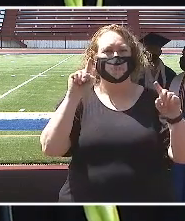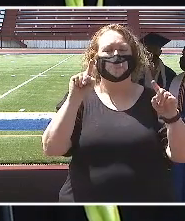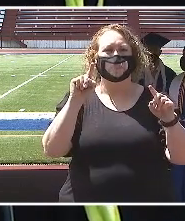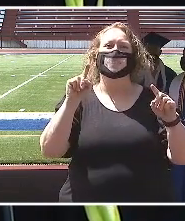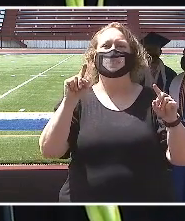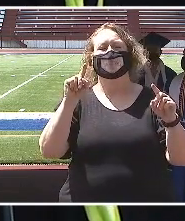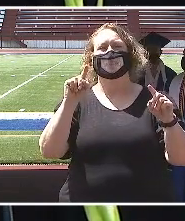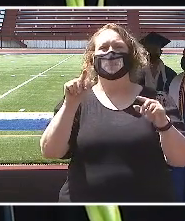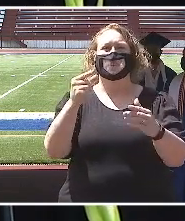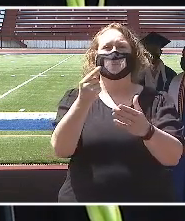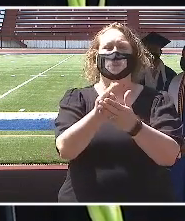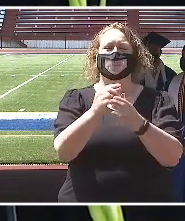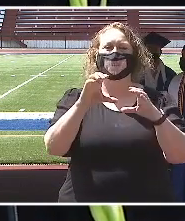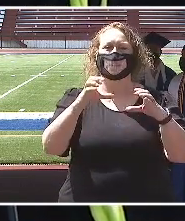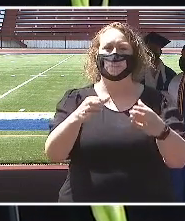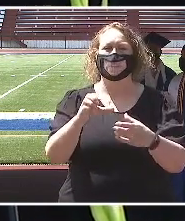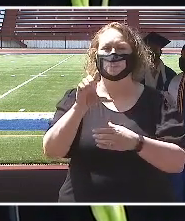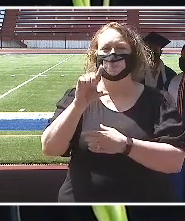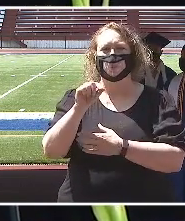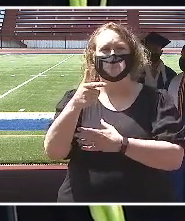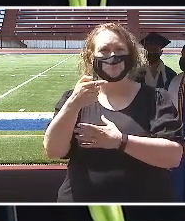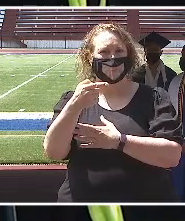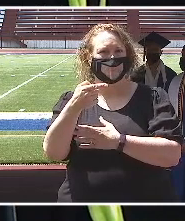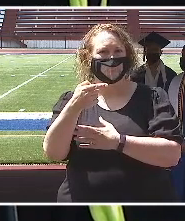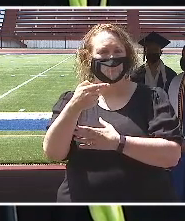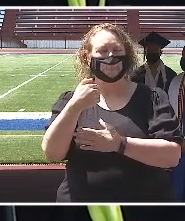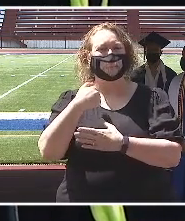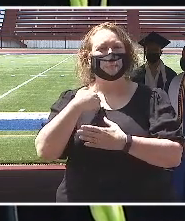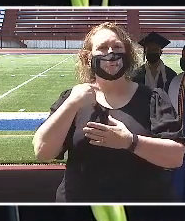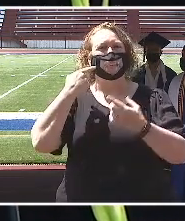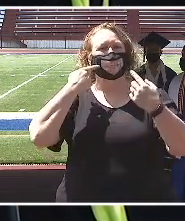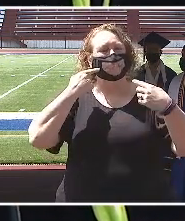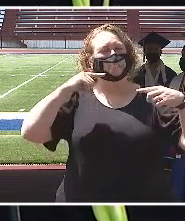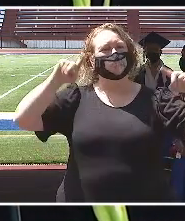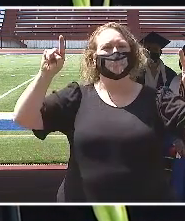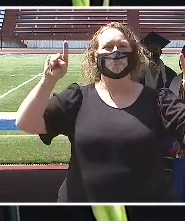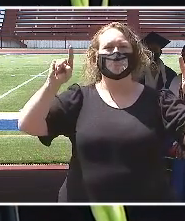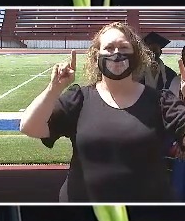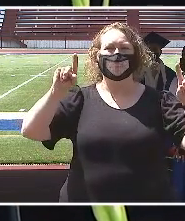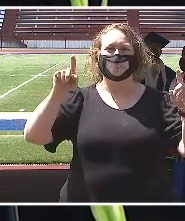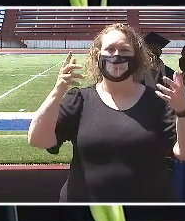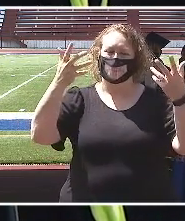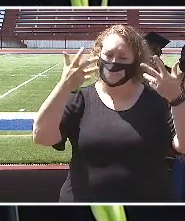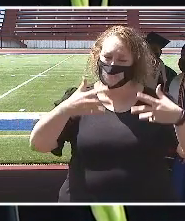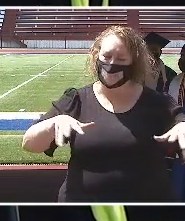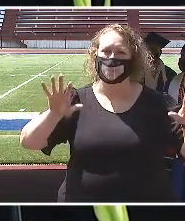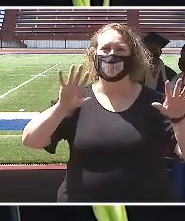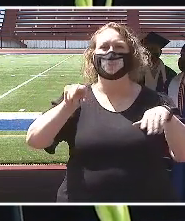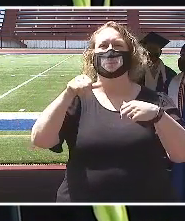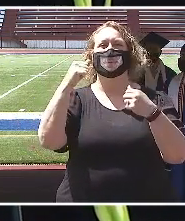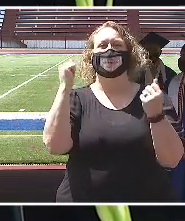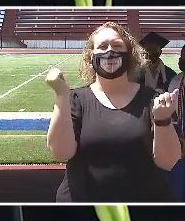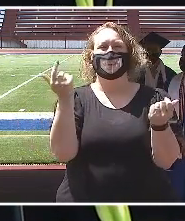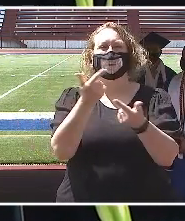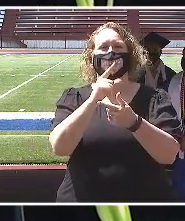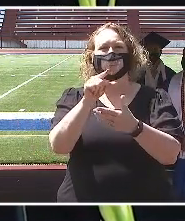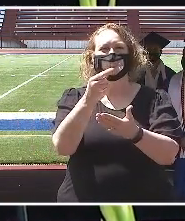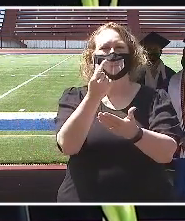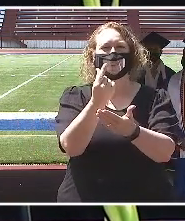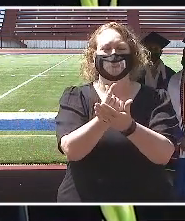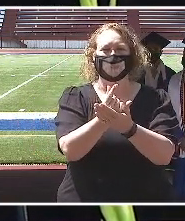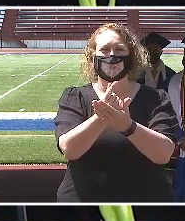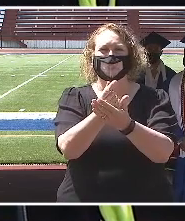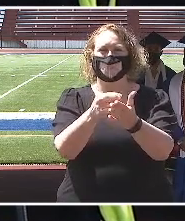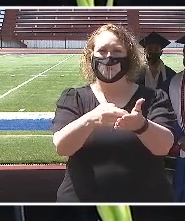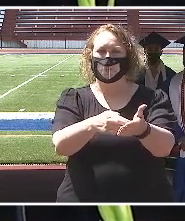of 2021 has successfully completed all graduation requirements of the state of